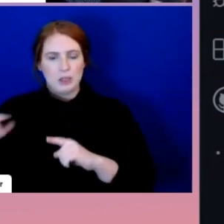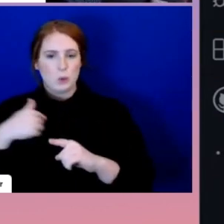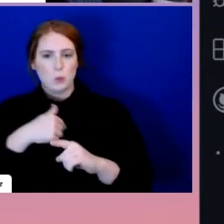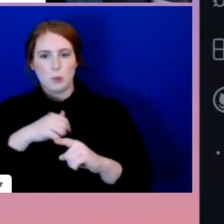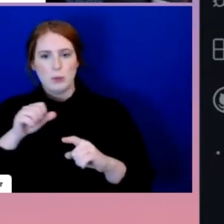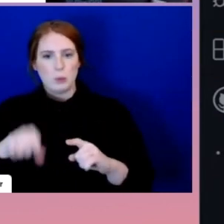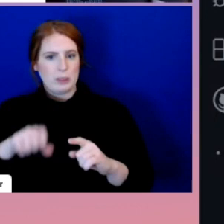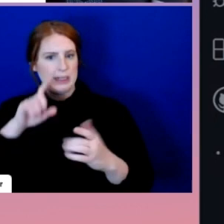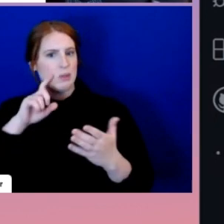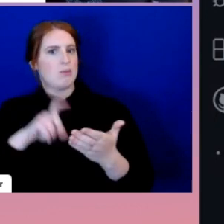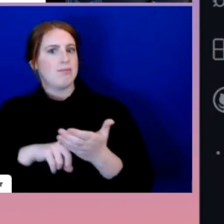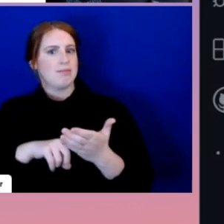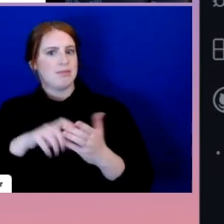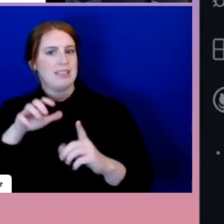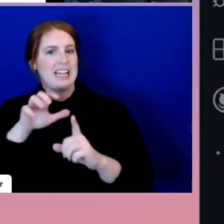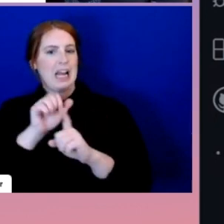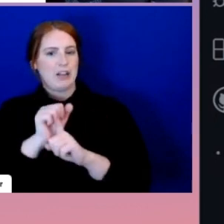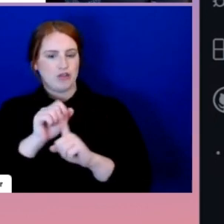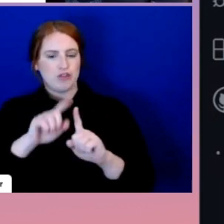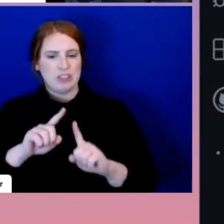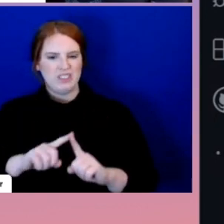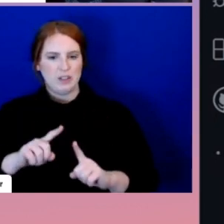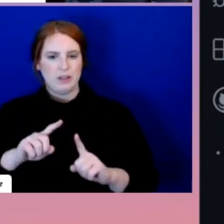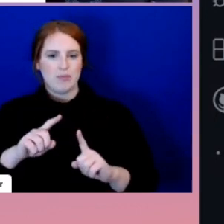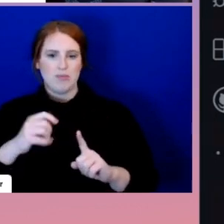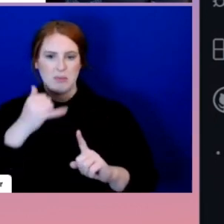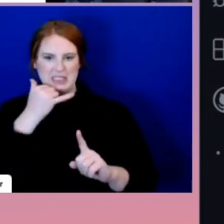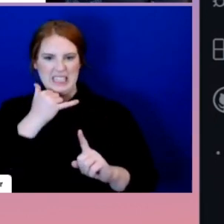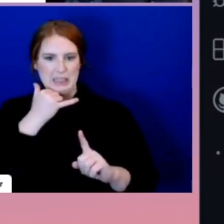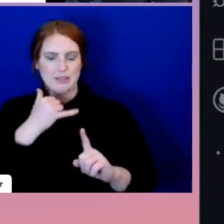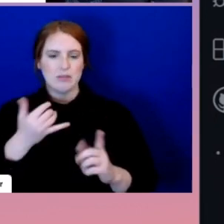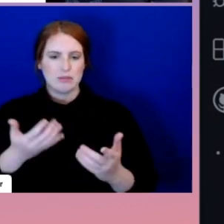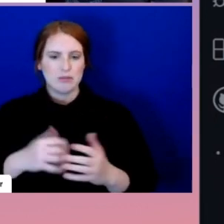So let me just quickly give a second.